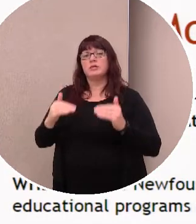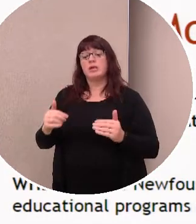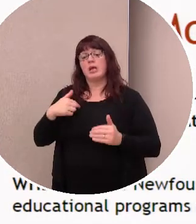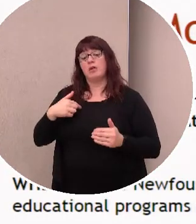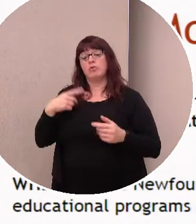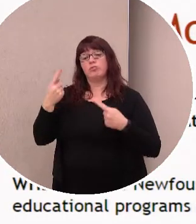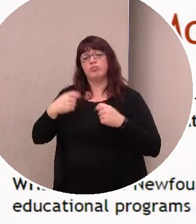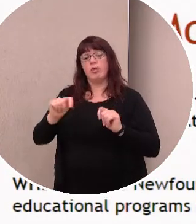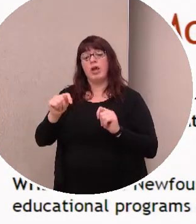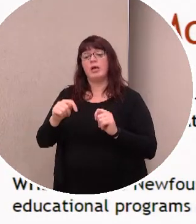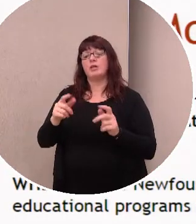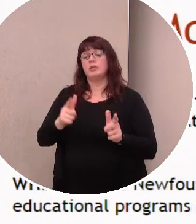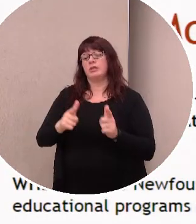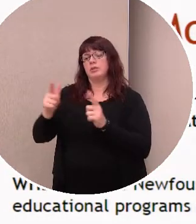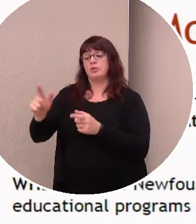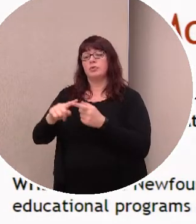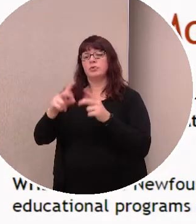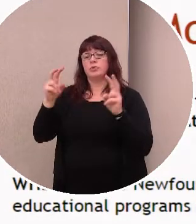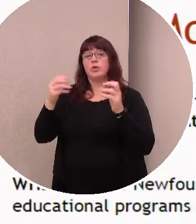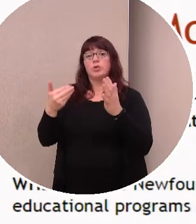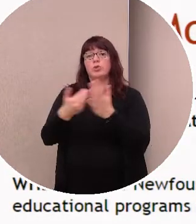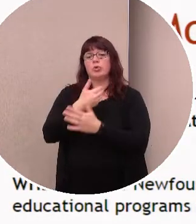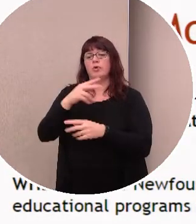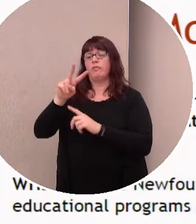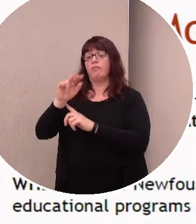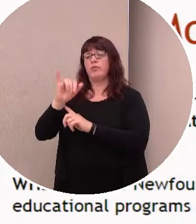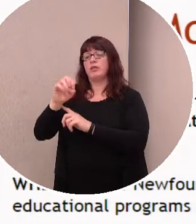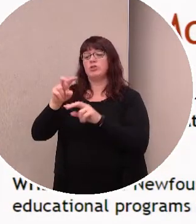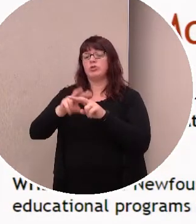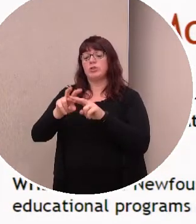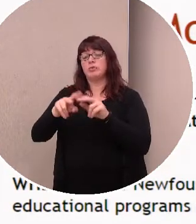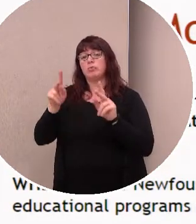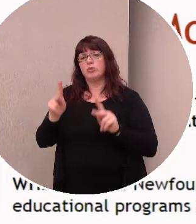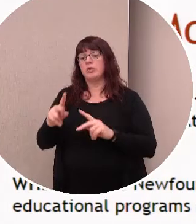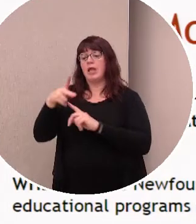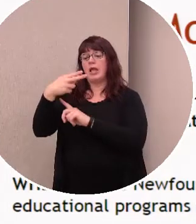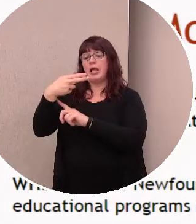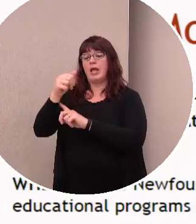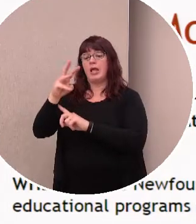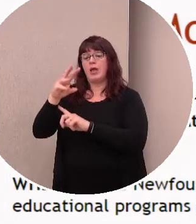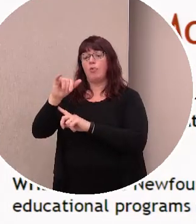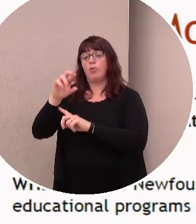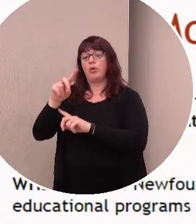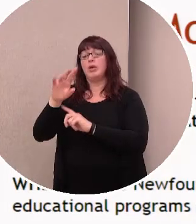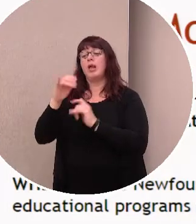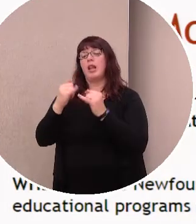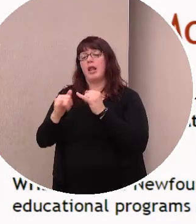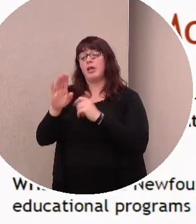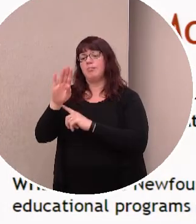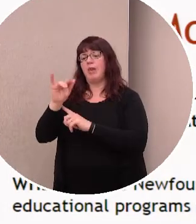New Vice Chair, Hayward Blake, to read and move the motion.